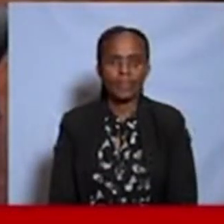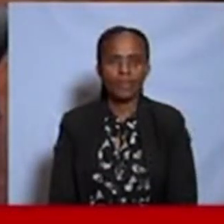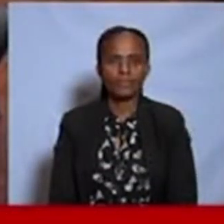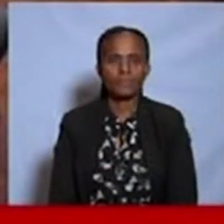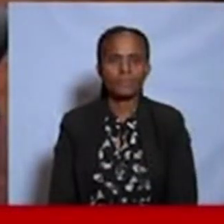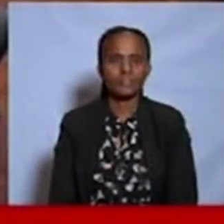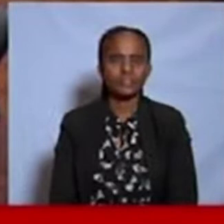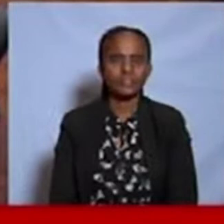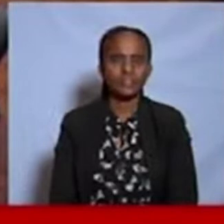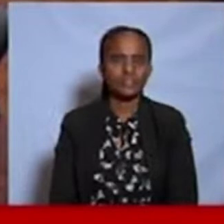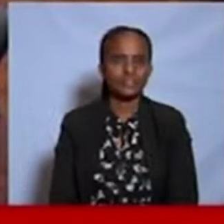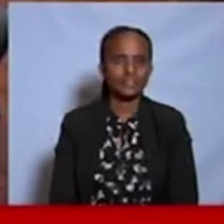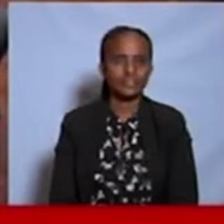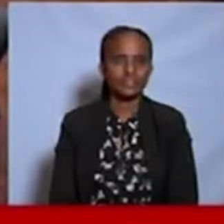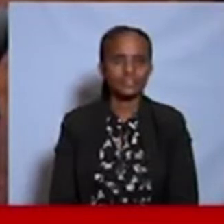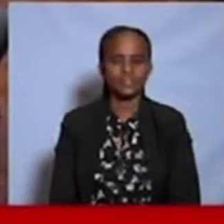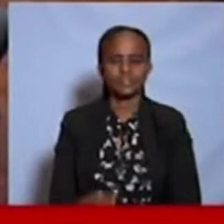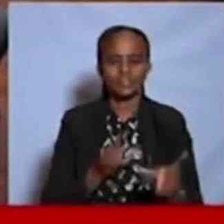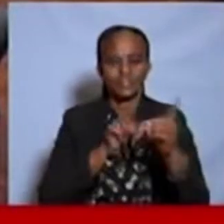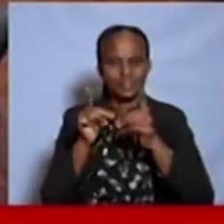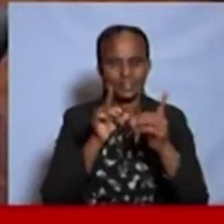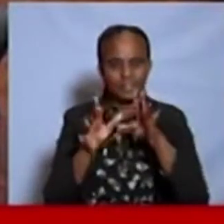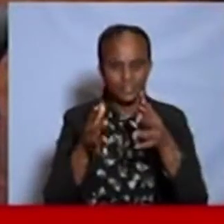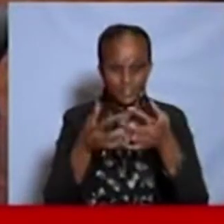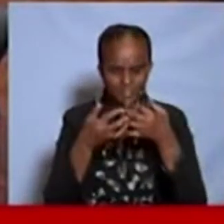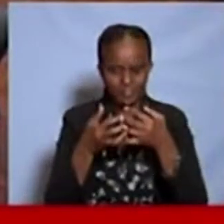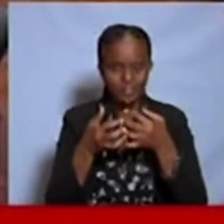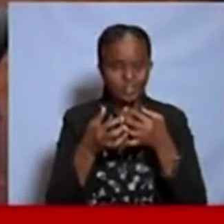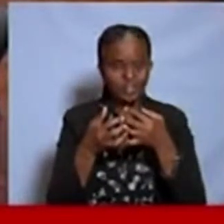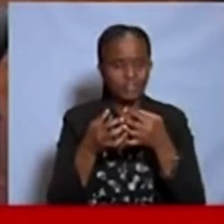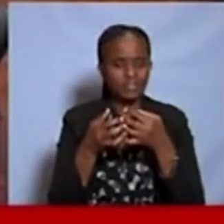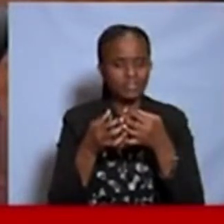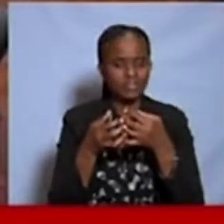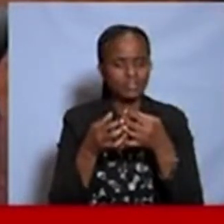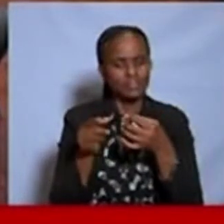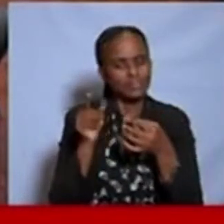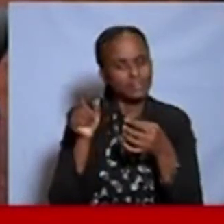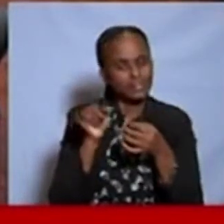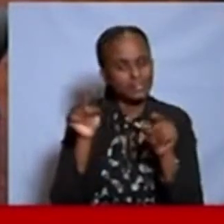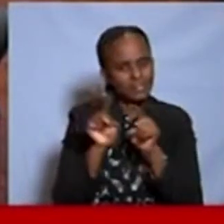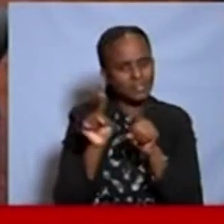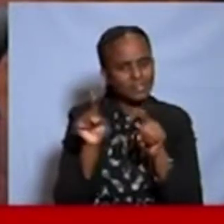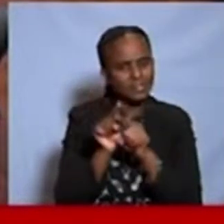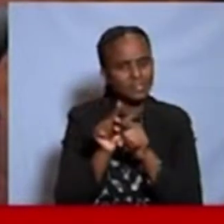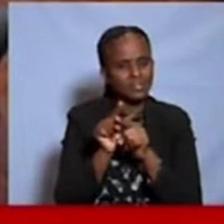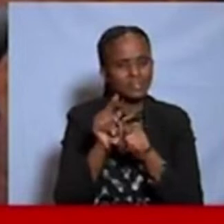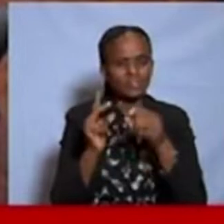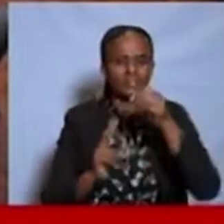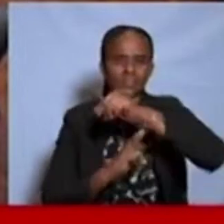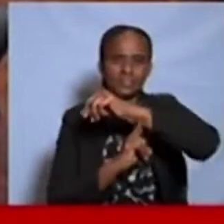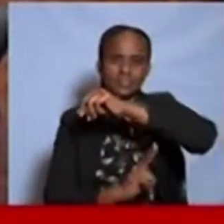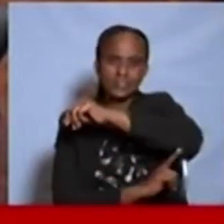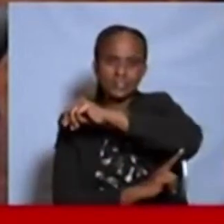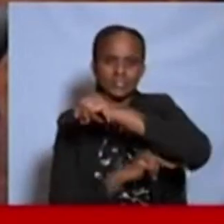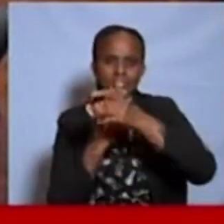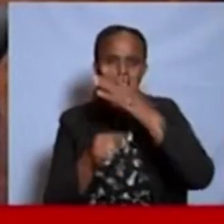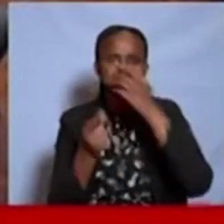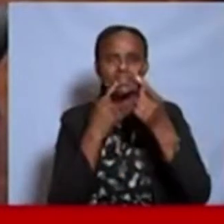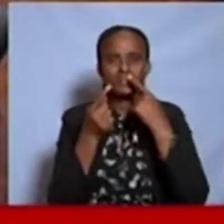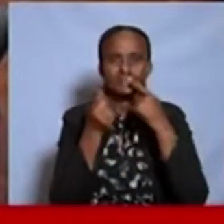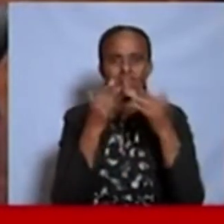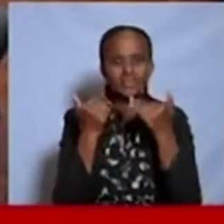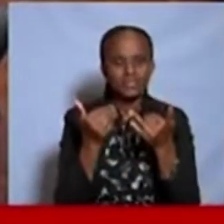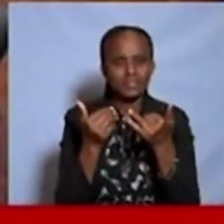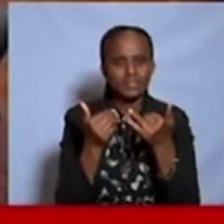Just for interest sake, Director Engineering, what's the status of that crossing point, that bridge? What's the status